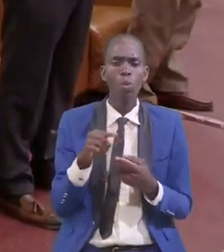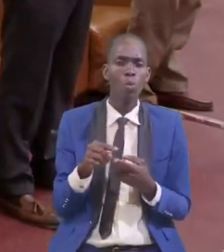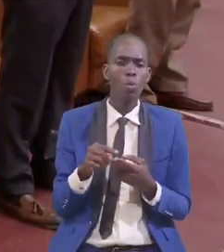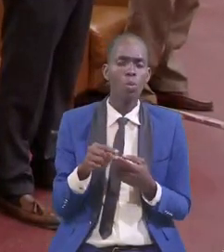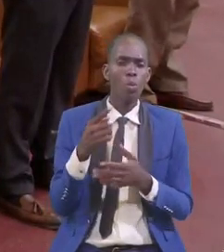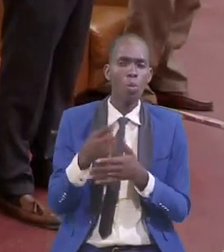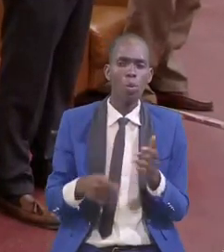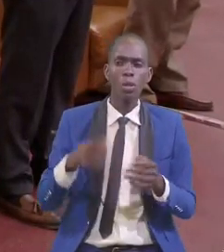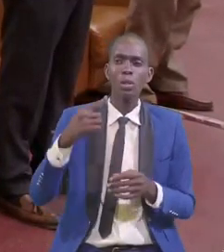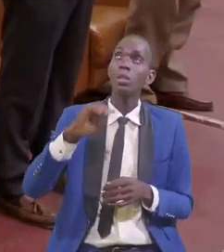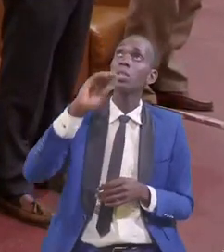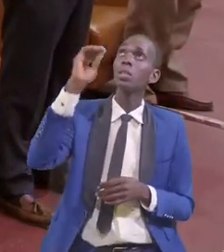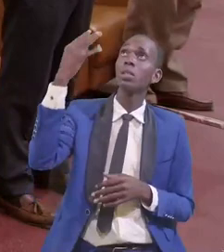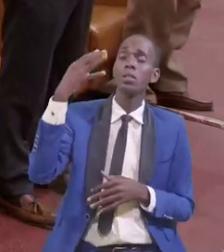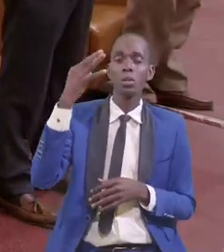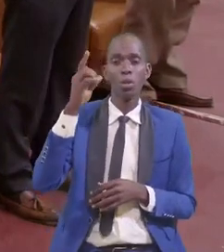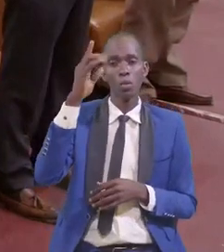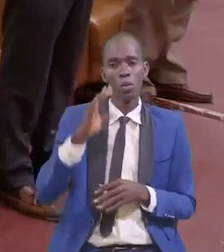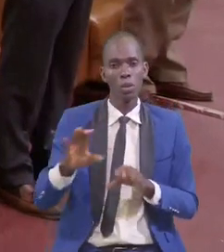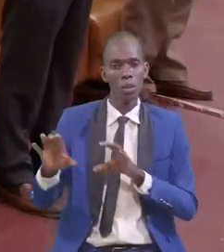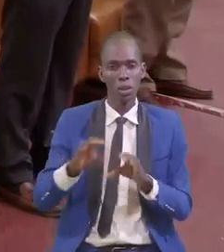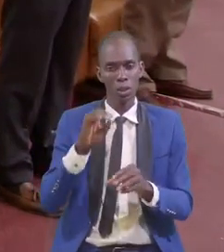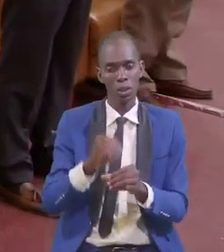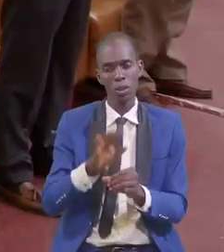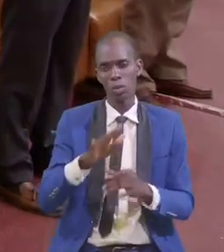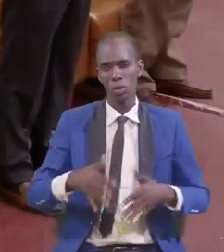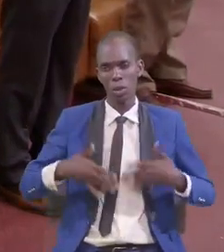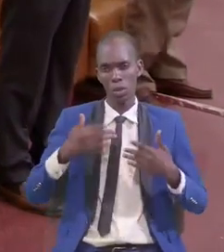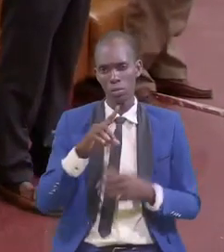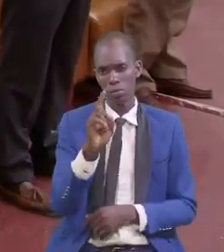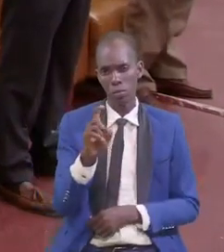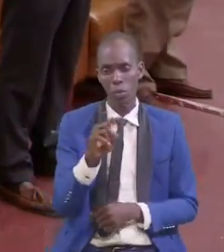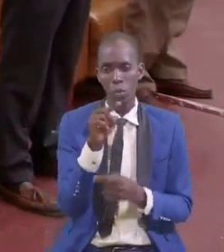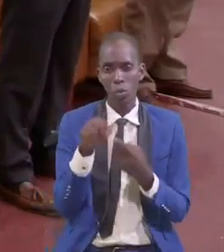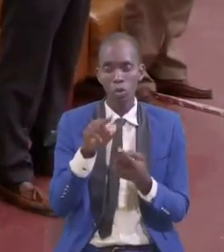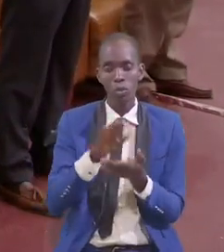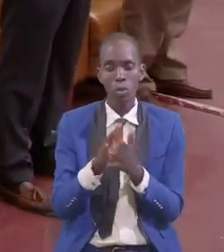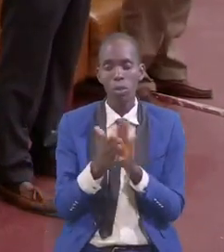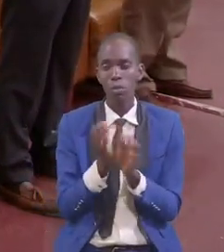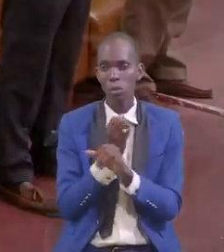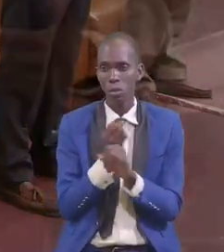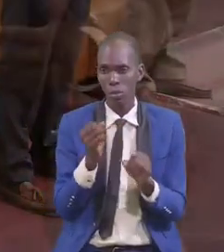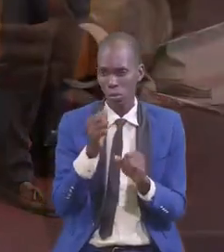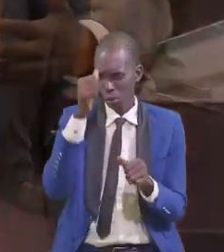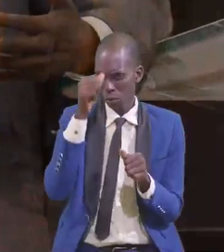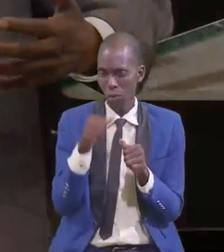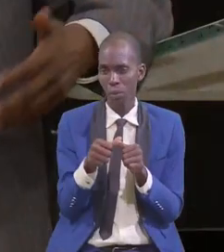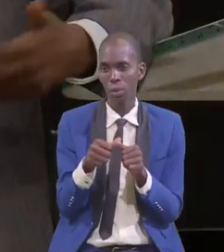what the grace of God did in your life? When you got saved, remember,